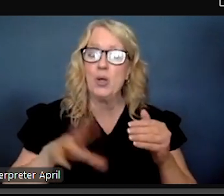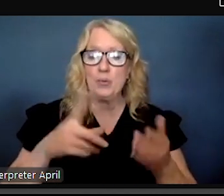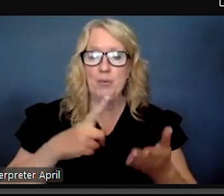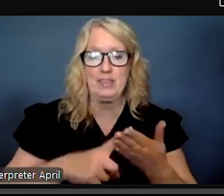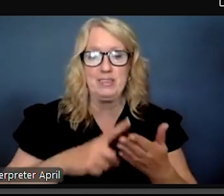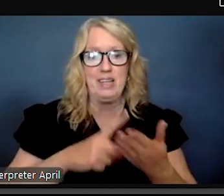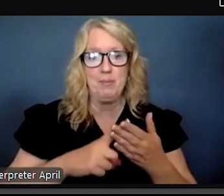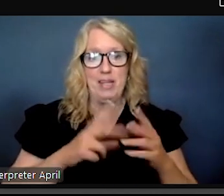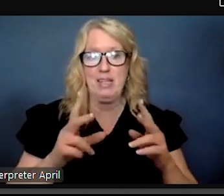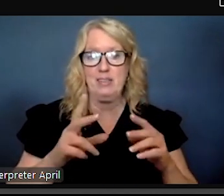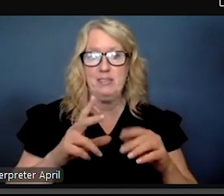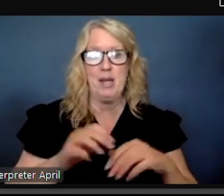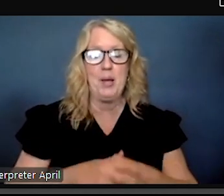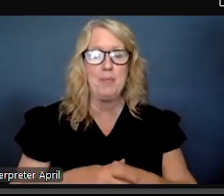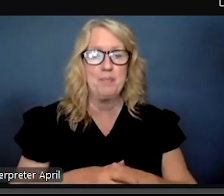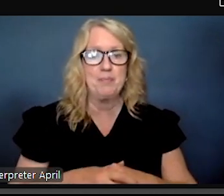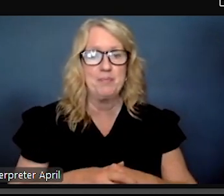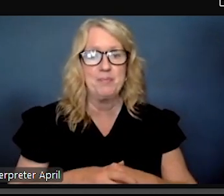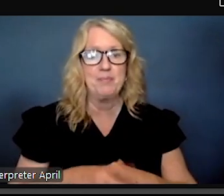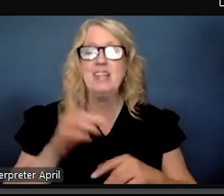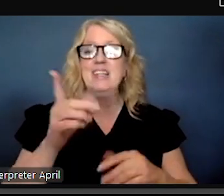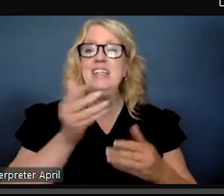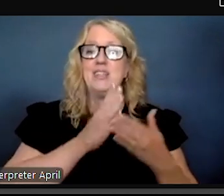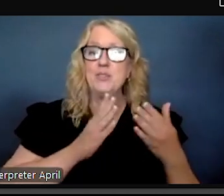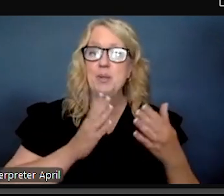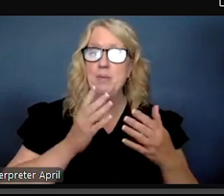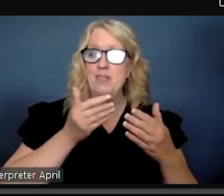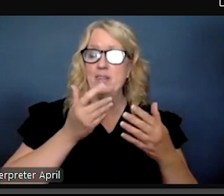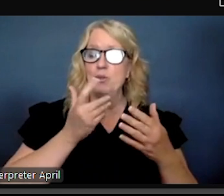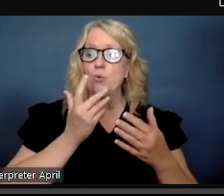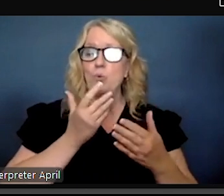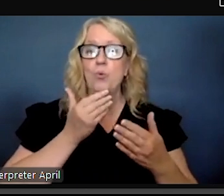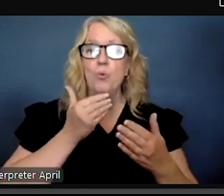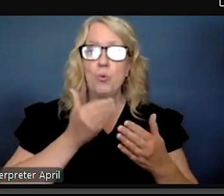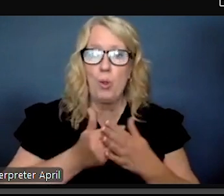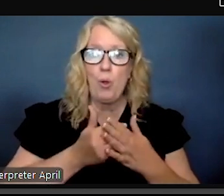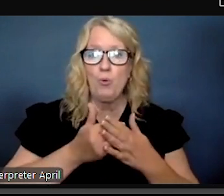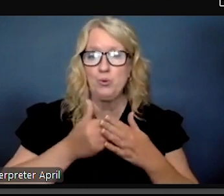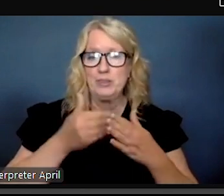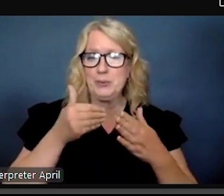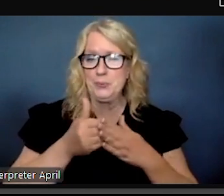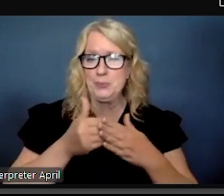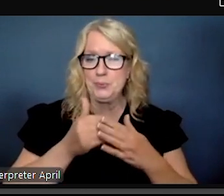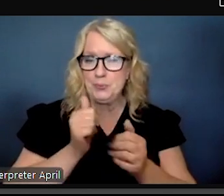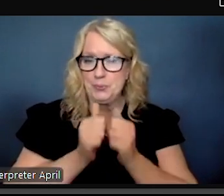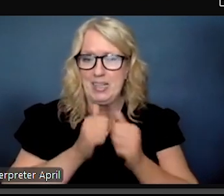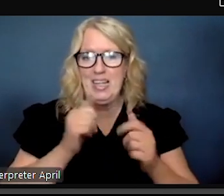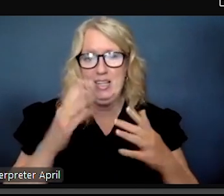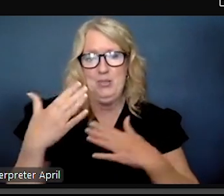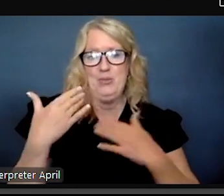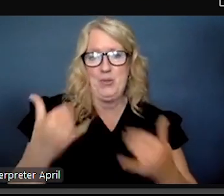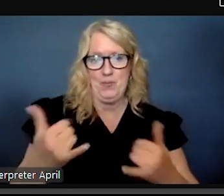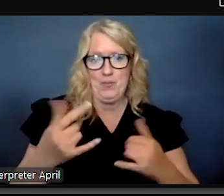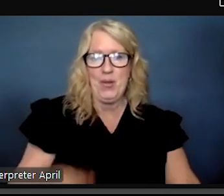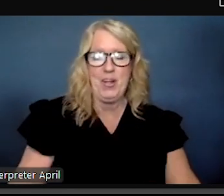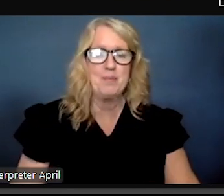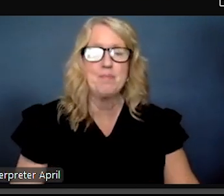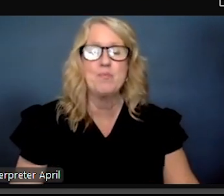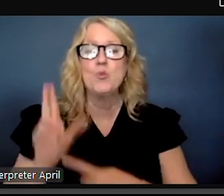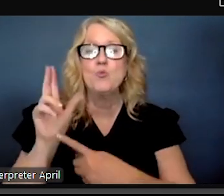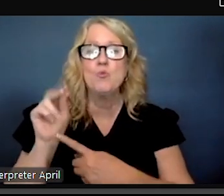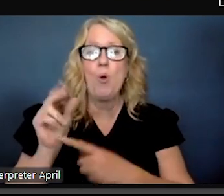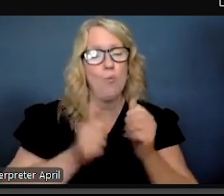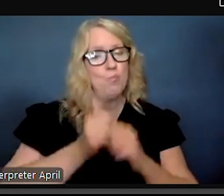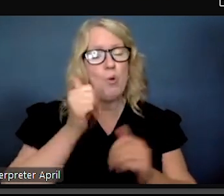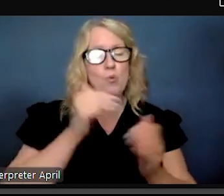were really some of the closest, maybe the closest that we've seen so far. So no was the most